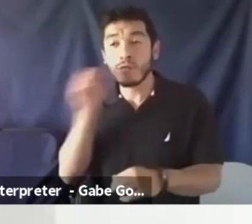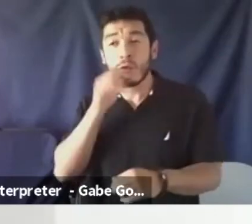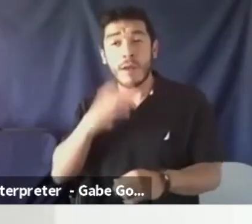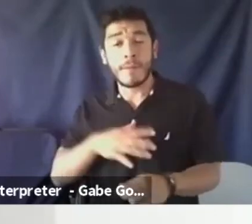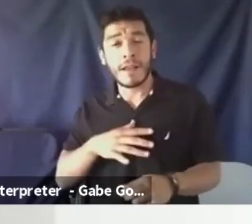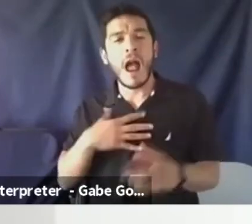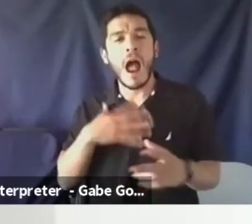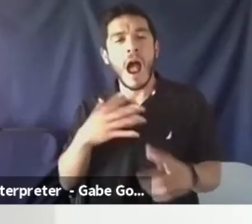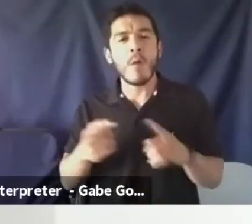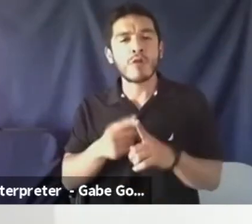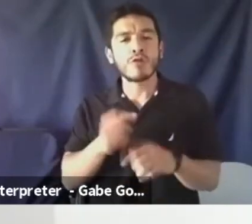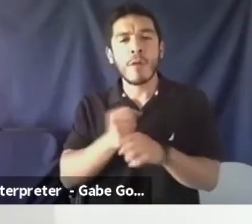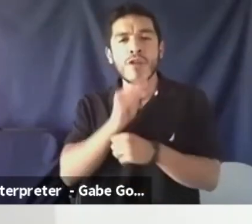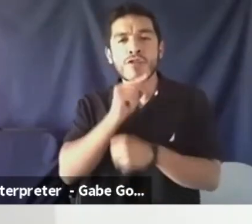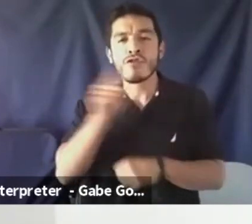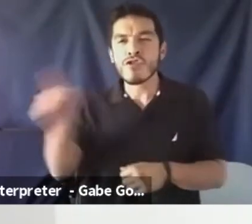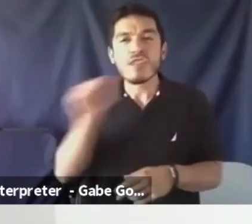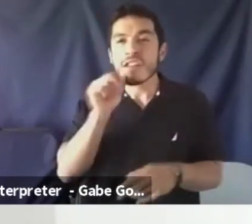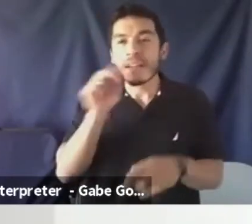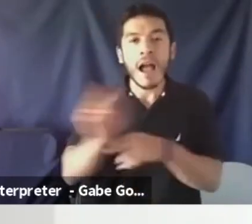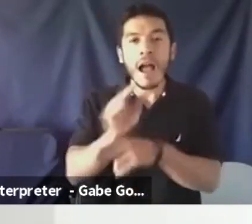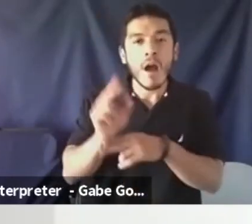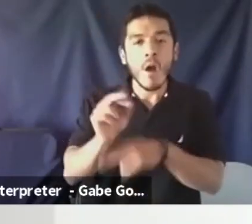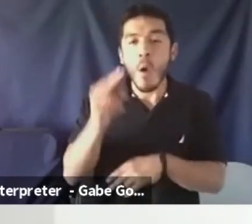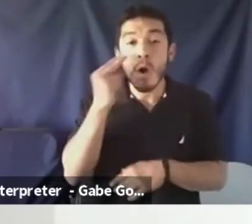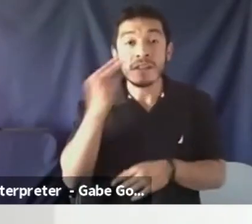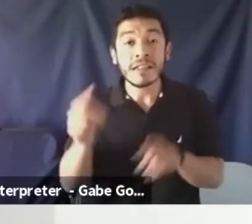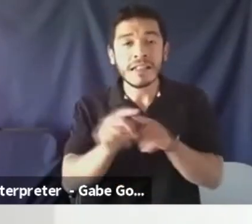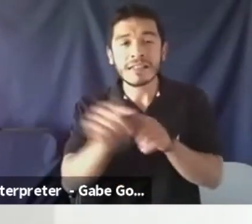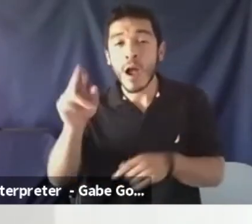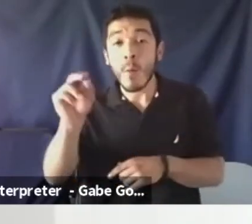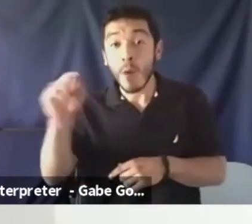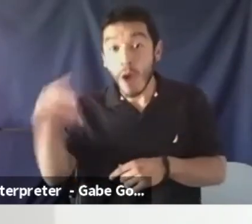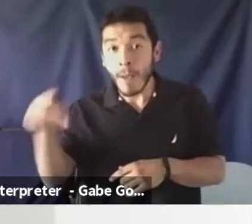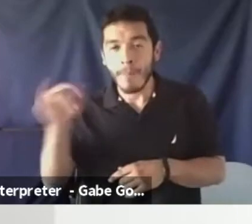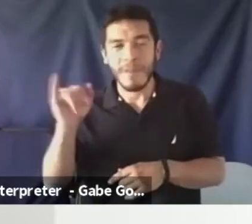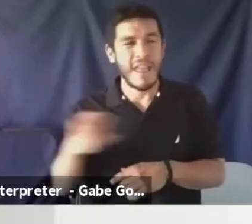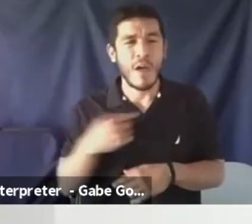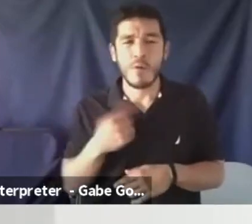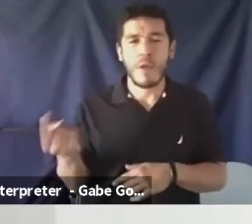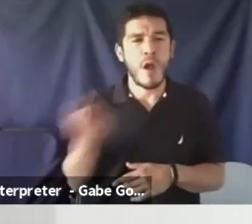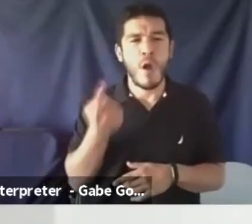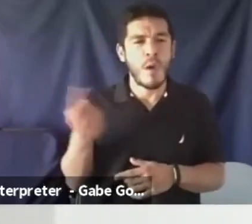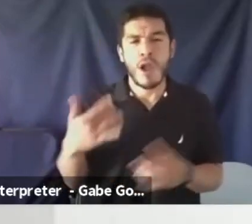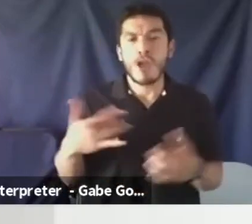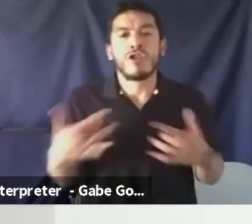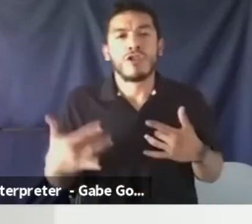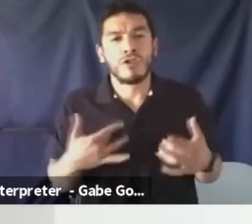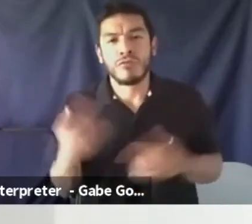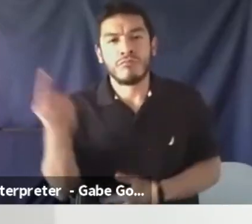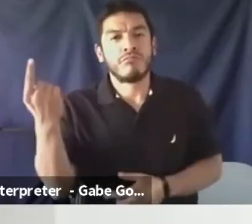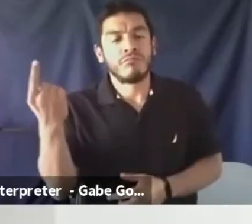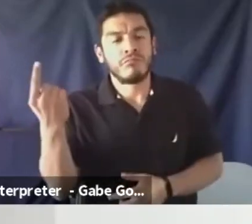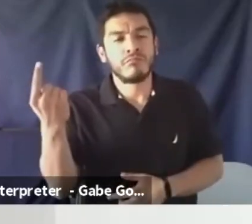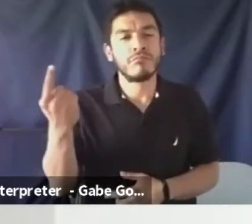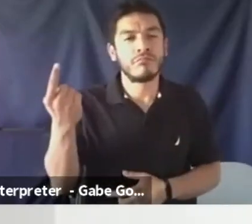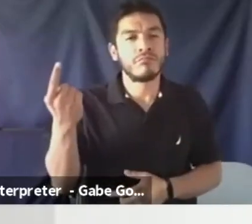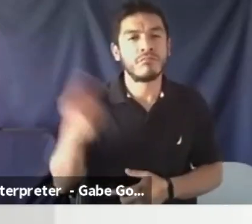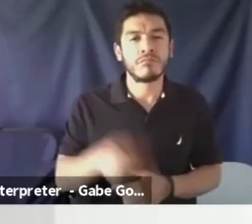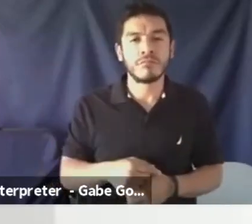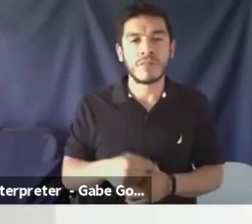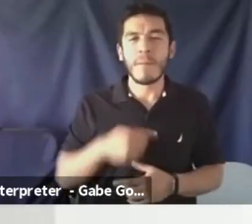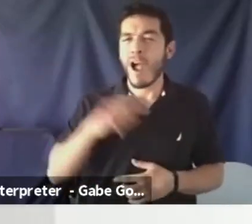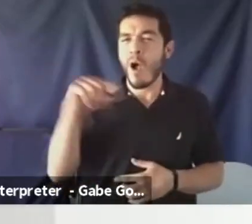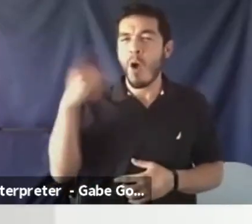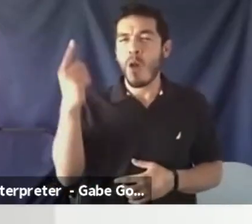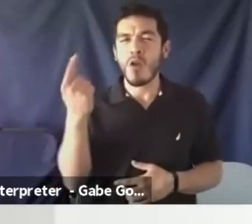that she is not used or seen as a prop. That was my only concern, like the only sort of real ask that,